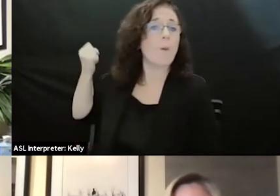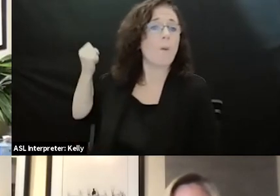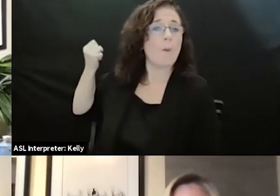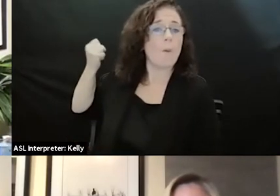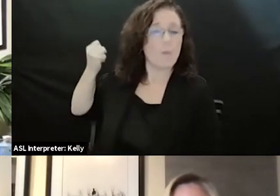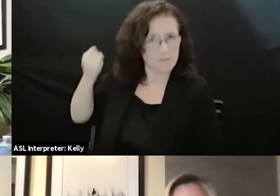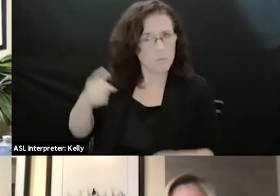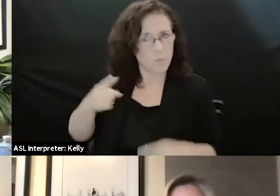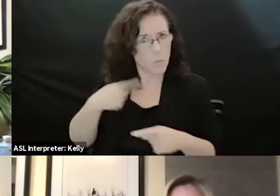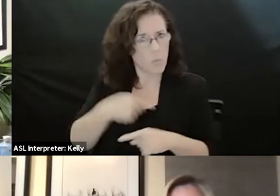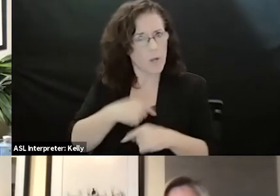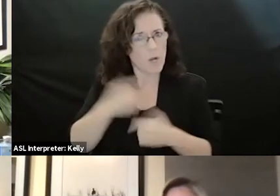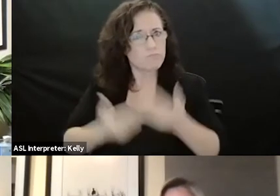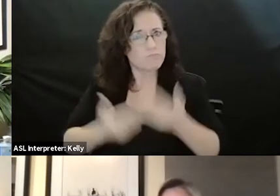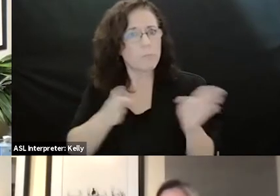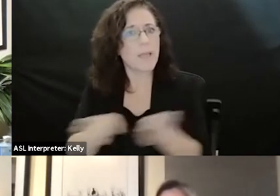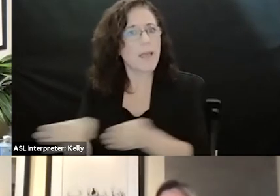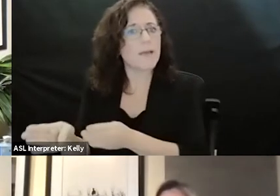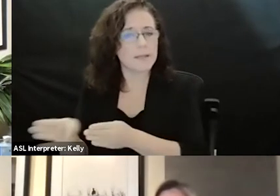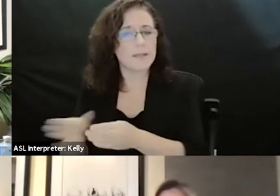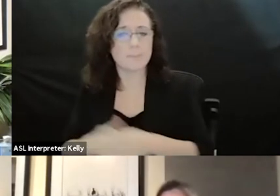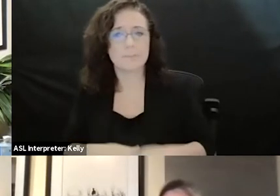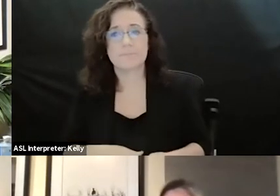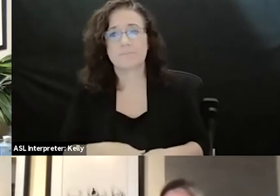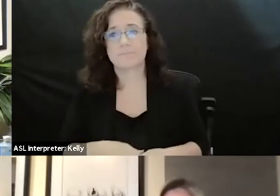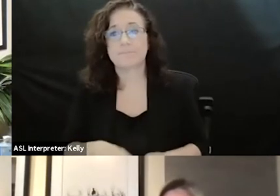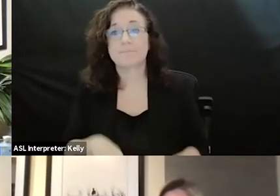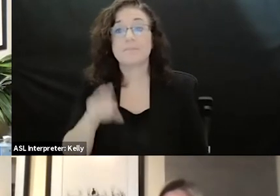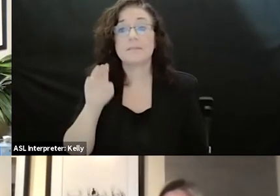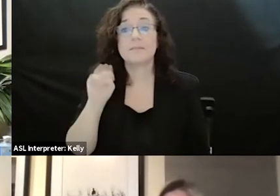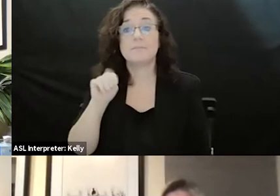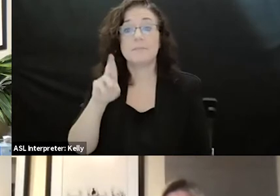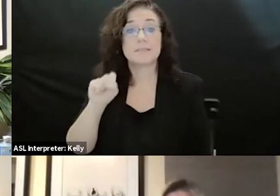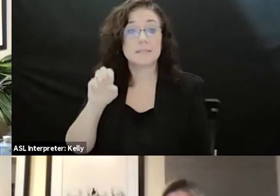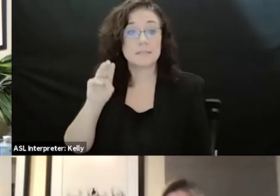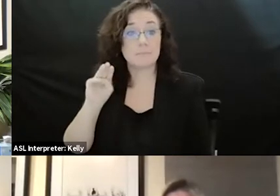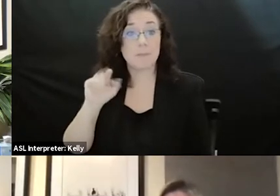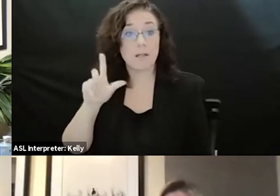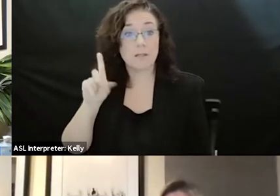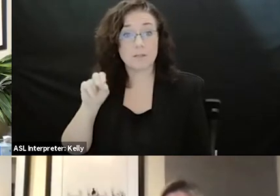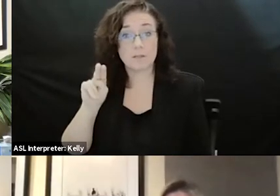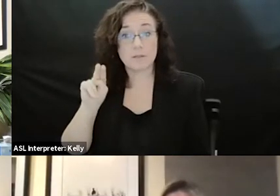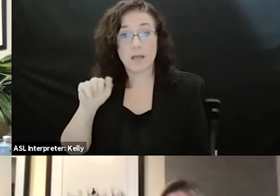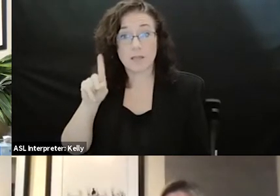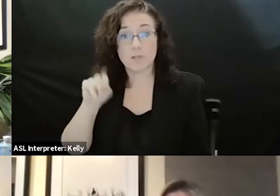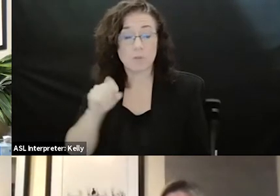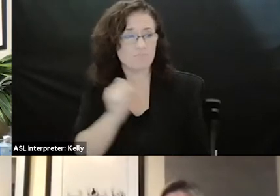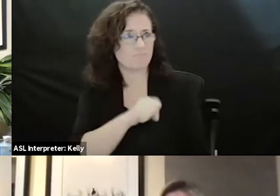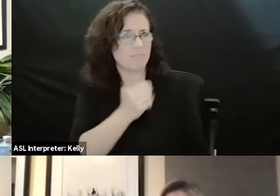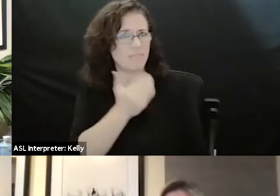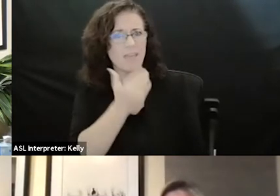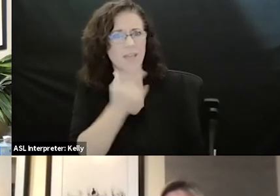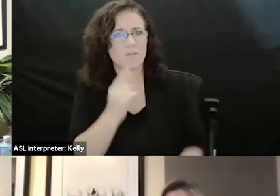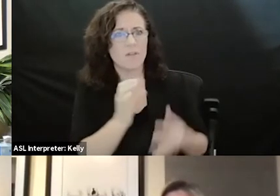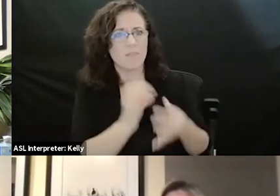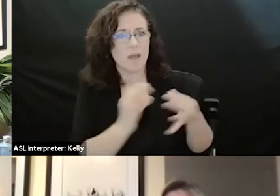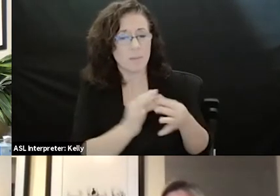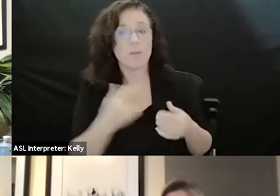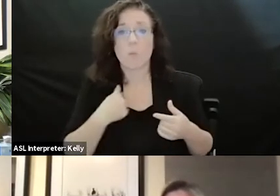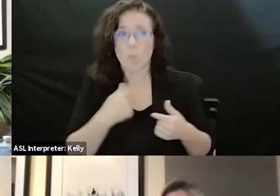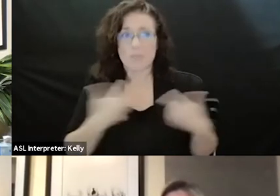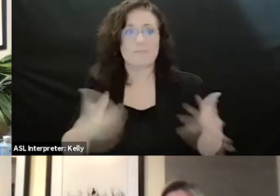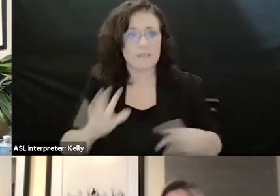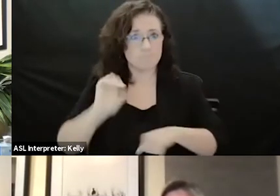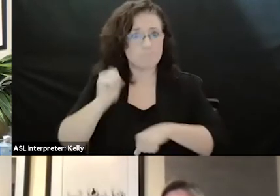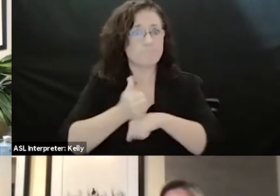helpful absolutely board member caps and i want you to know that we do have those plans in place we have uh we do want to make sure we